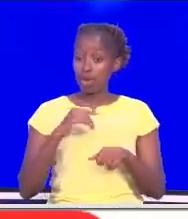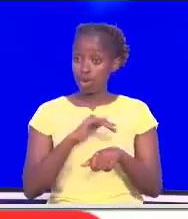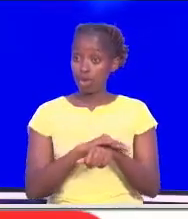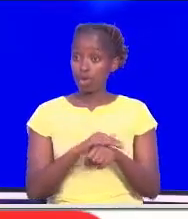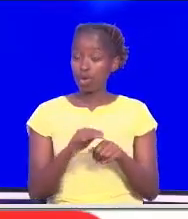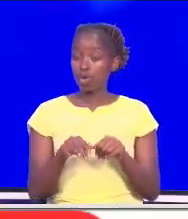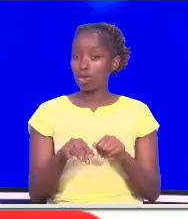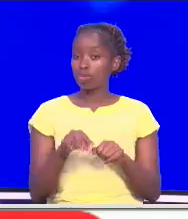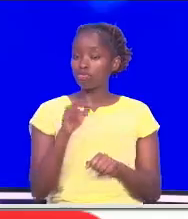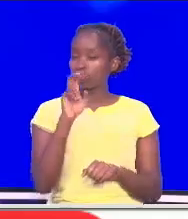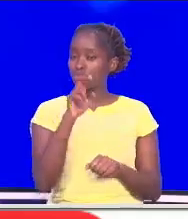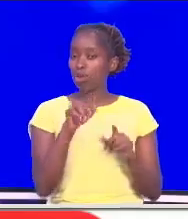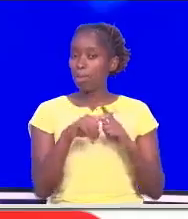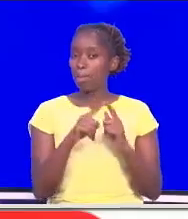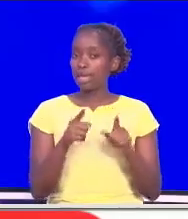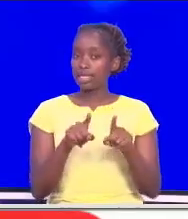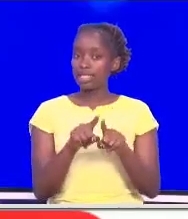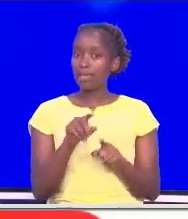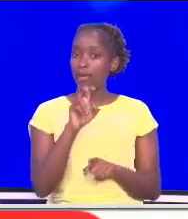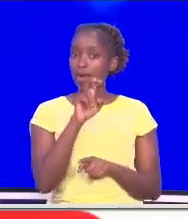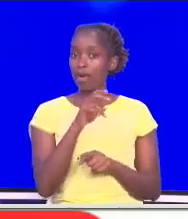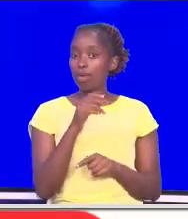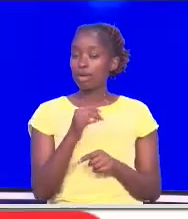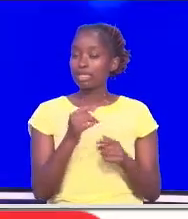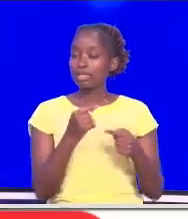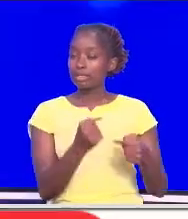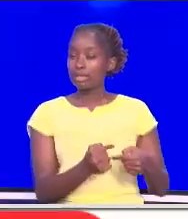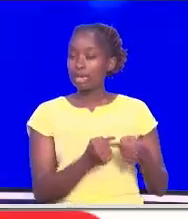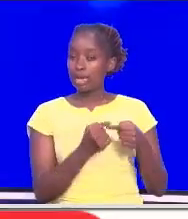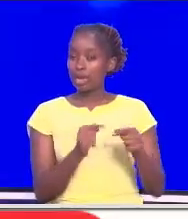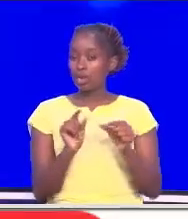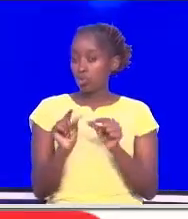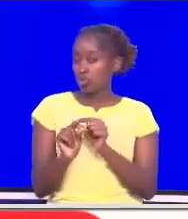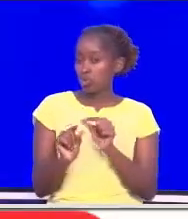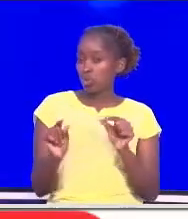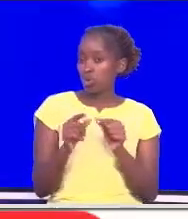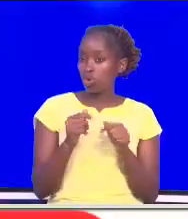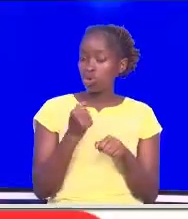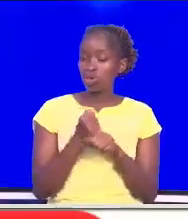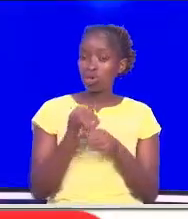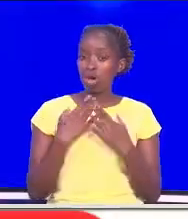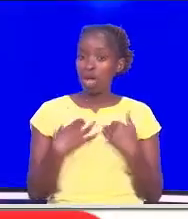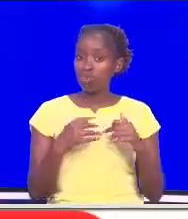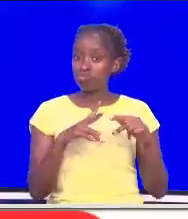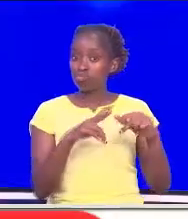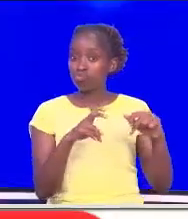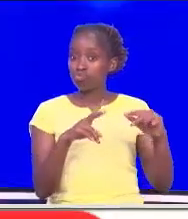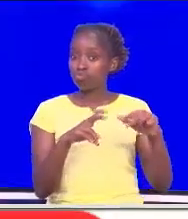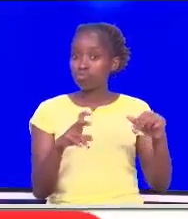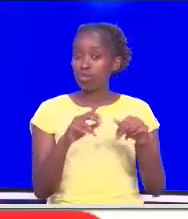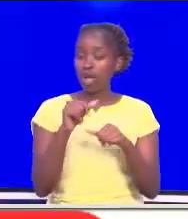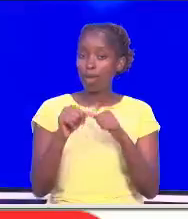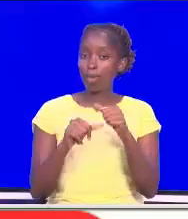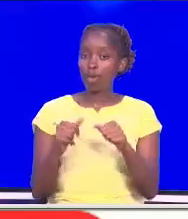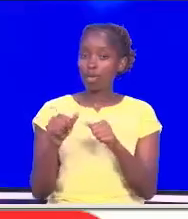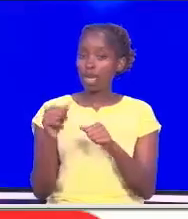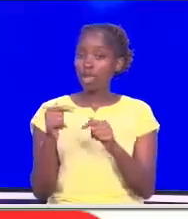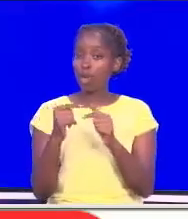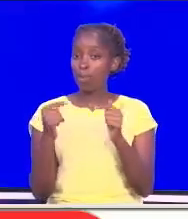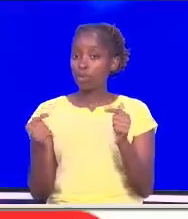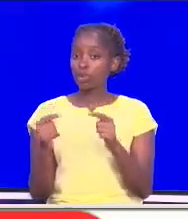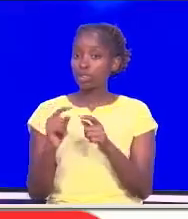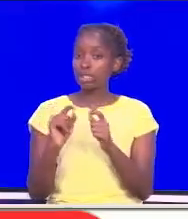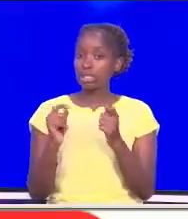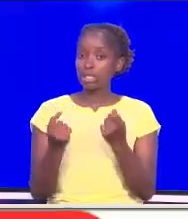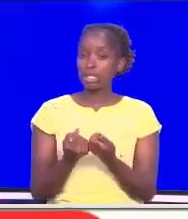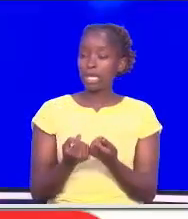them technically struggling a bit. So we've done our homework on our position, and we know